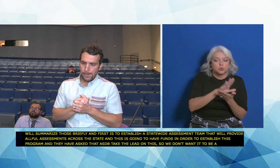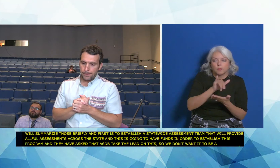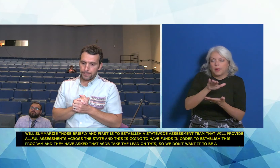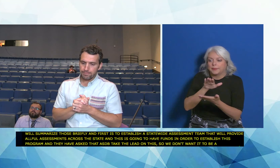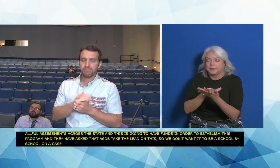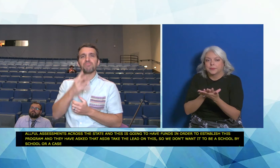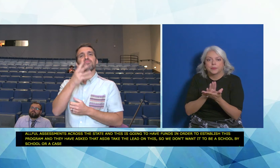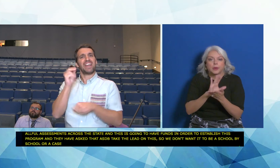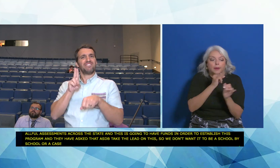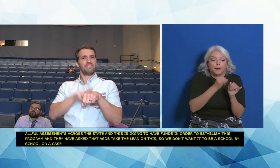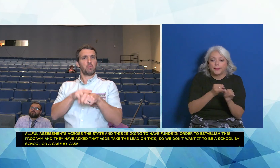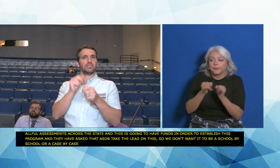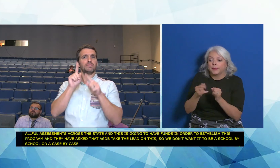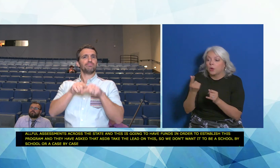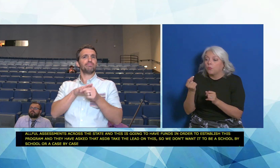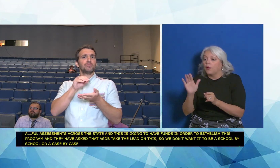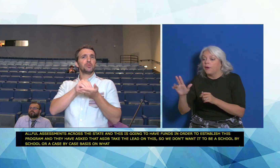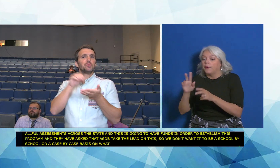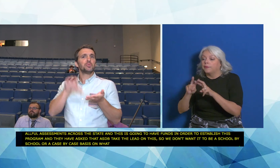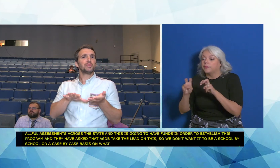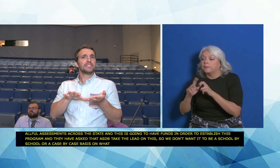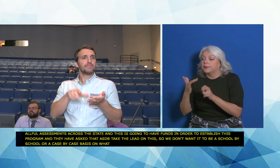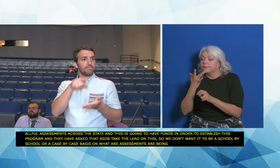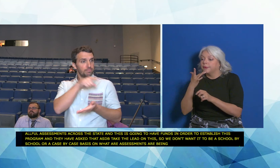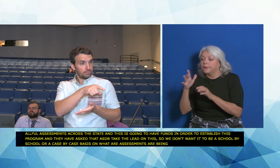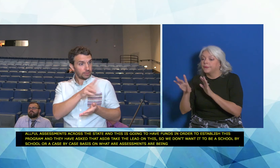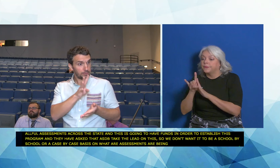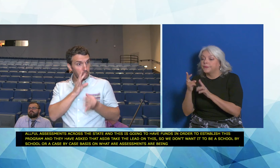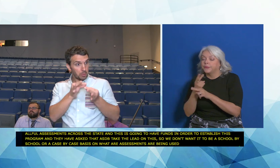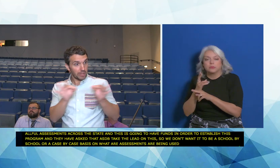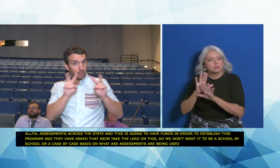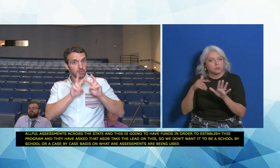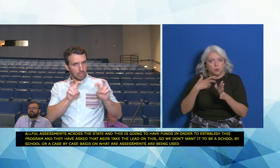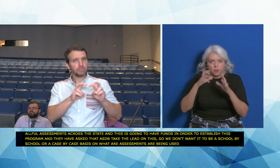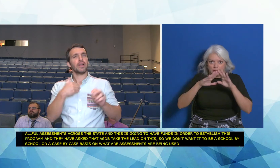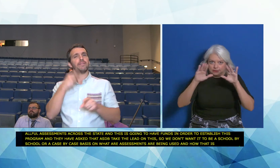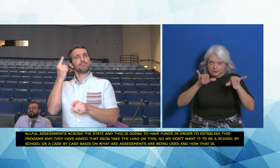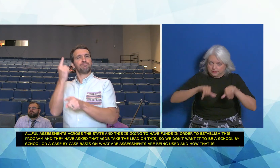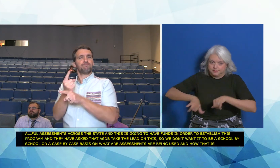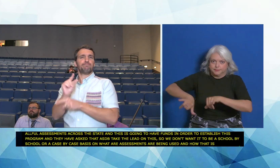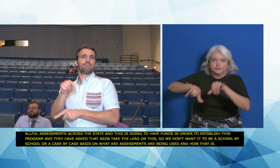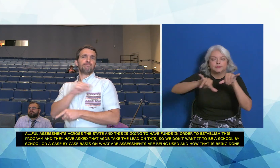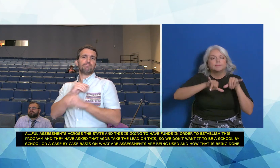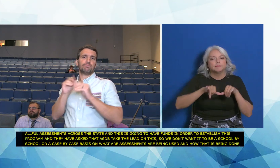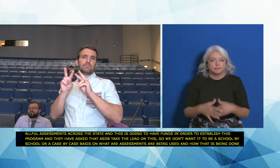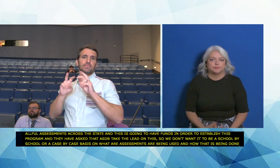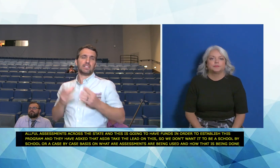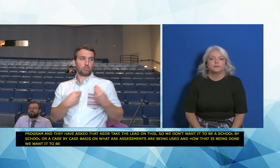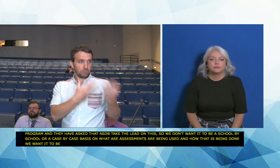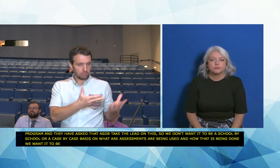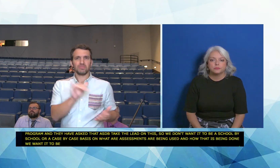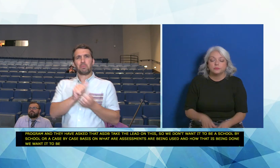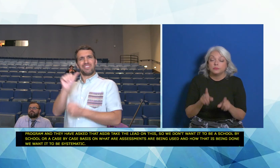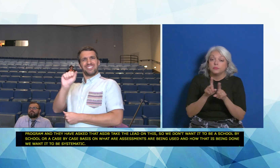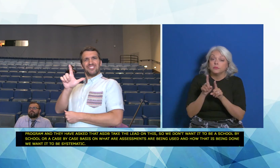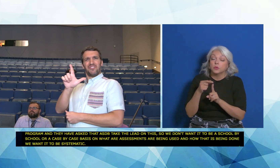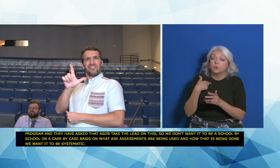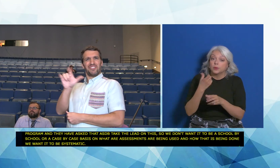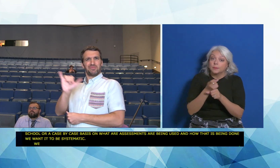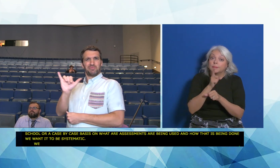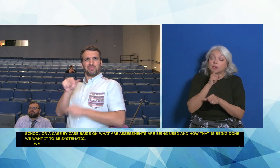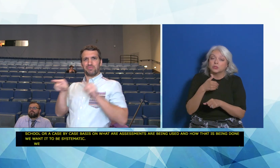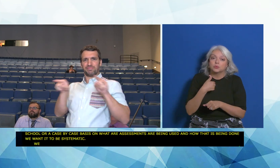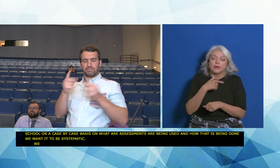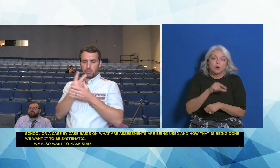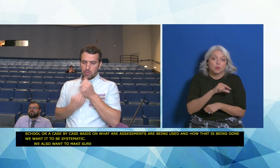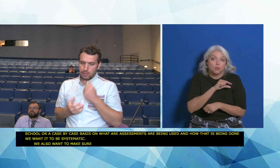case basis on what assessments are being used and how that's being done. We want it to be systematic. We also want to make sure that we have a